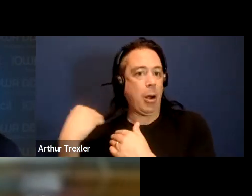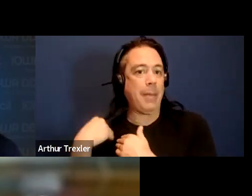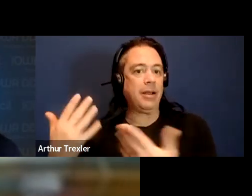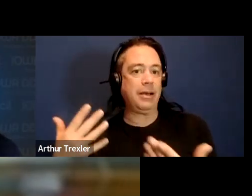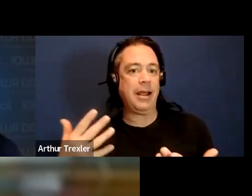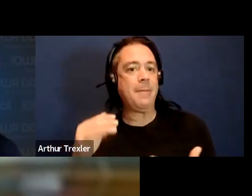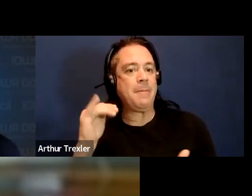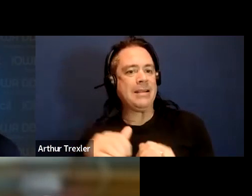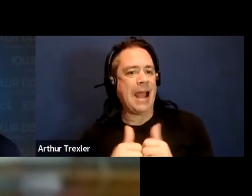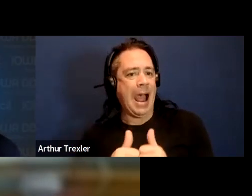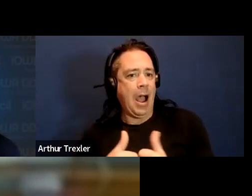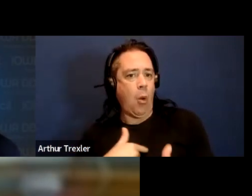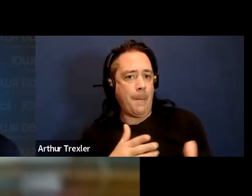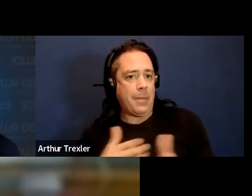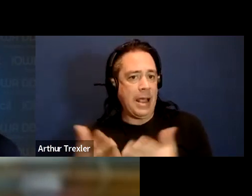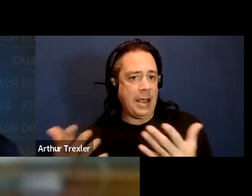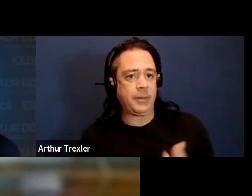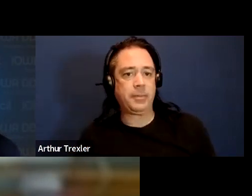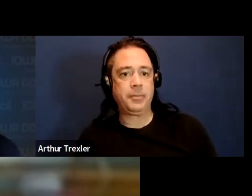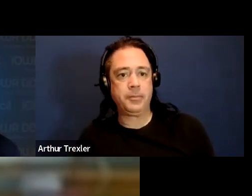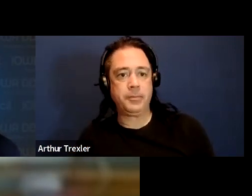this is how we want to do that.